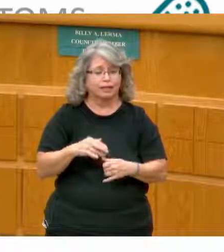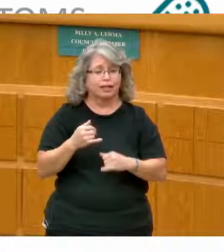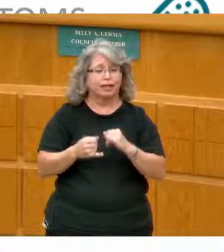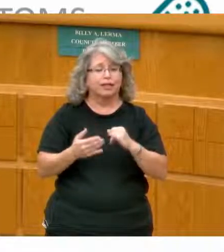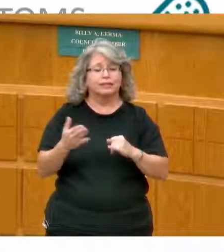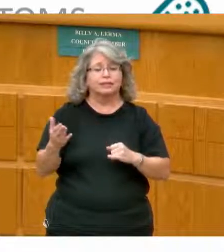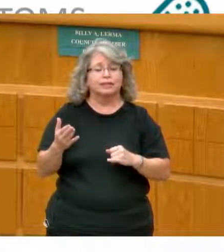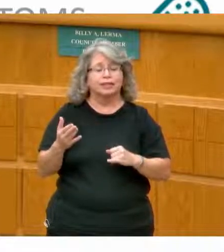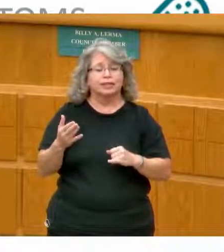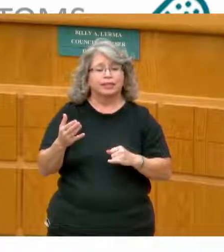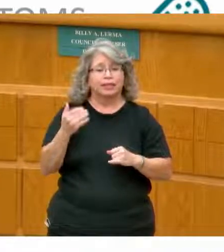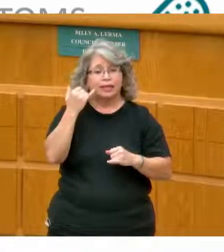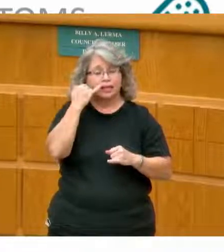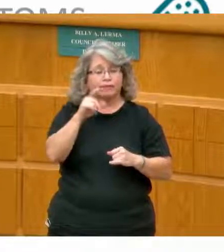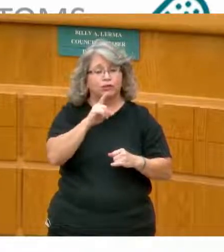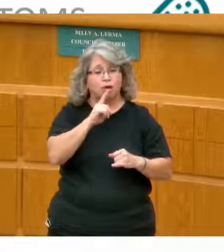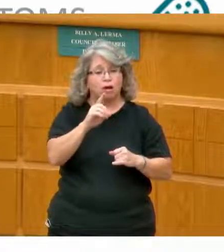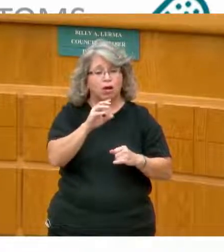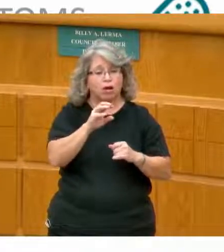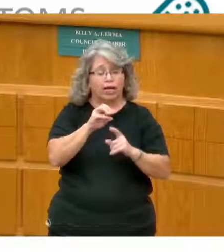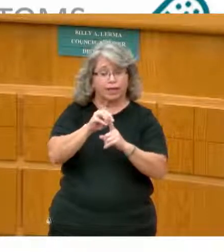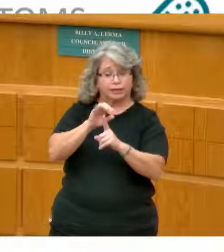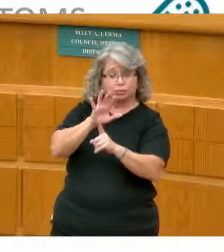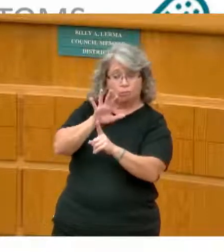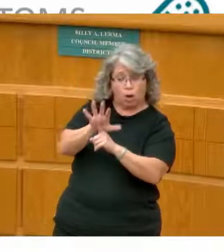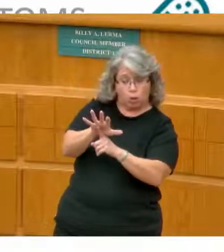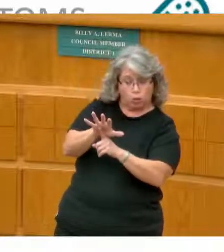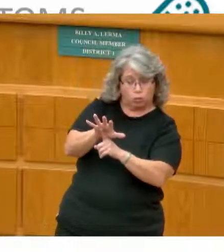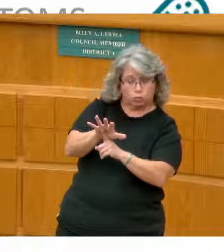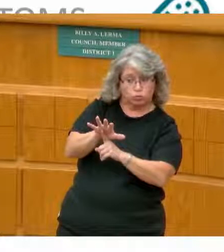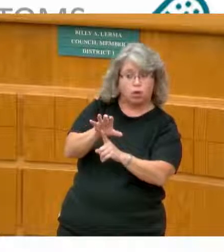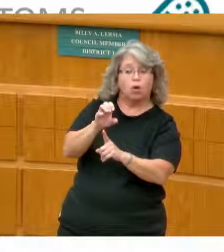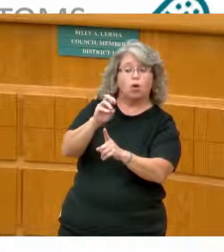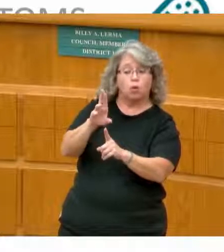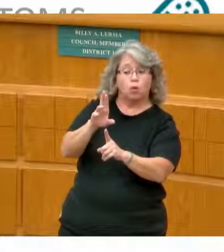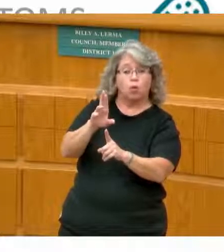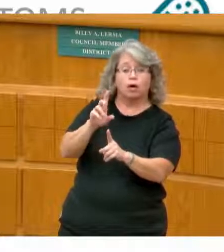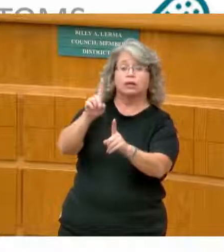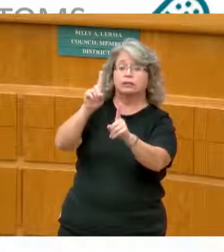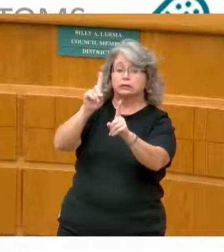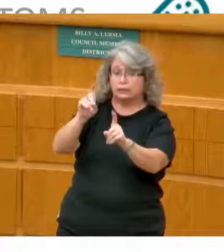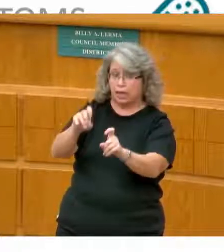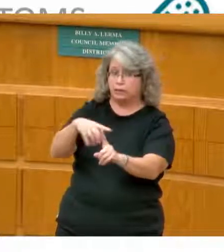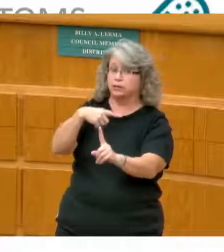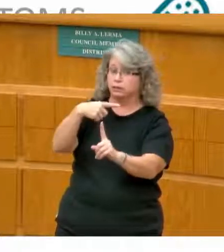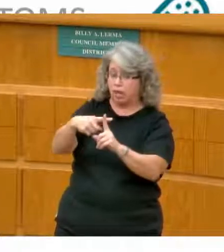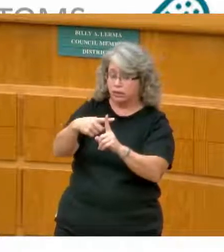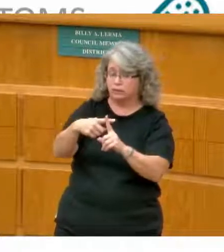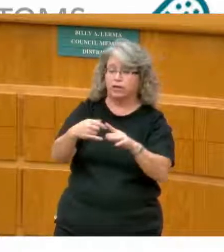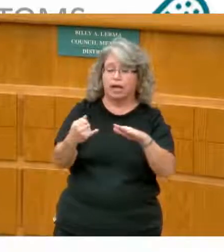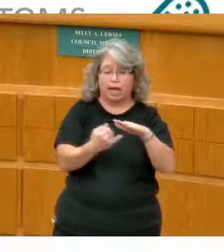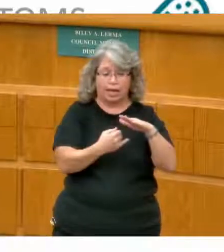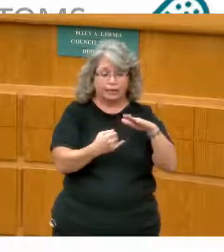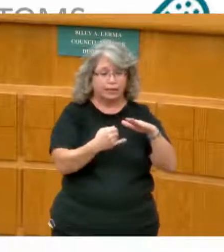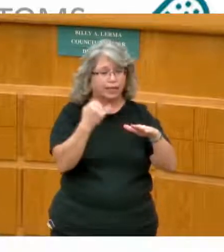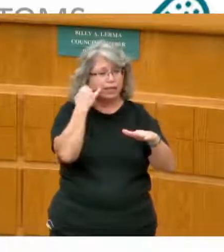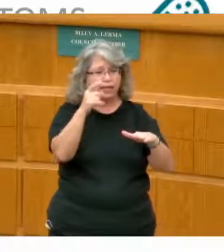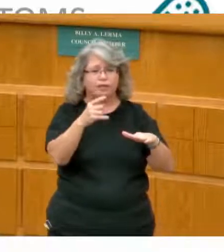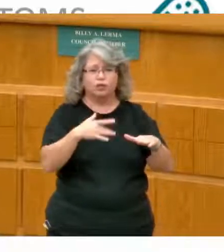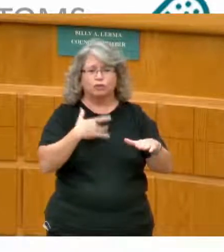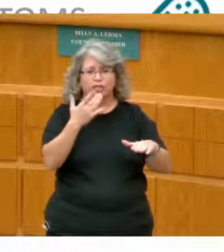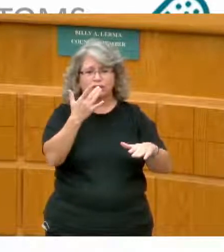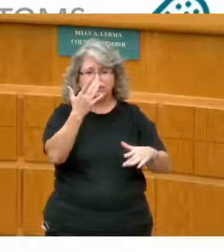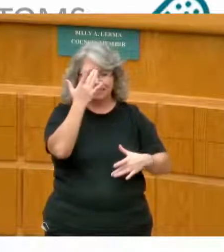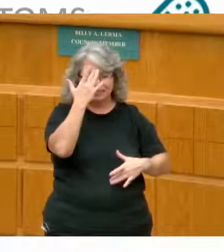been exposed or when you test positive. Get tested if you feel sick, and if you are positive, don't go into